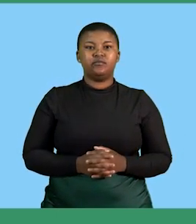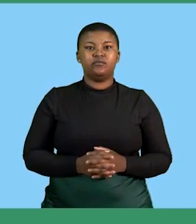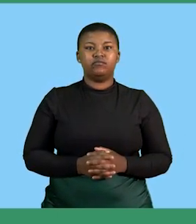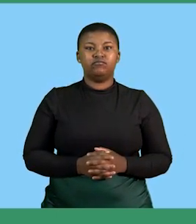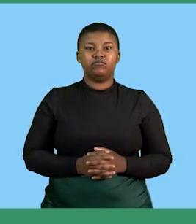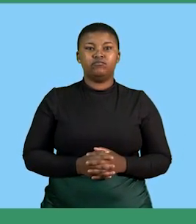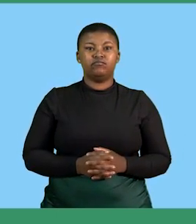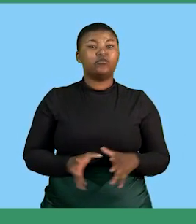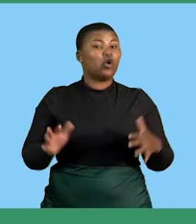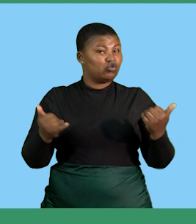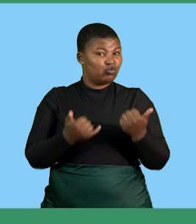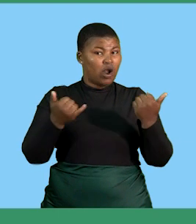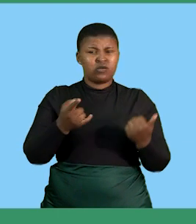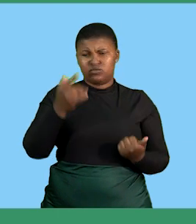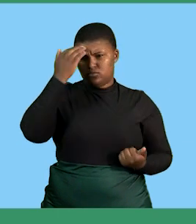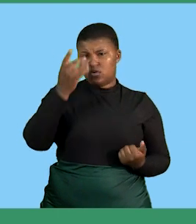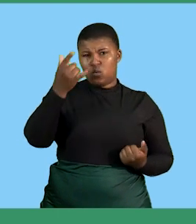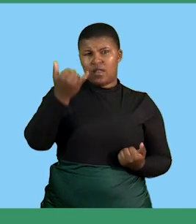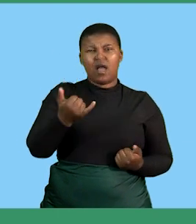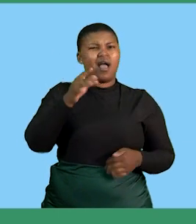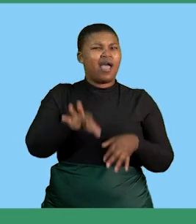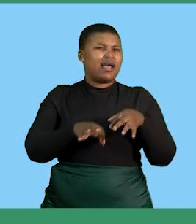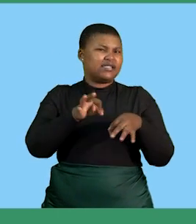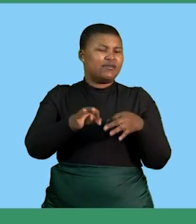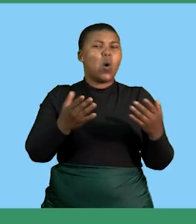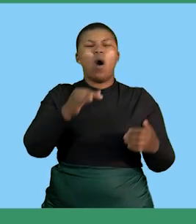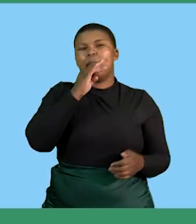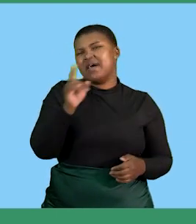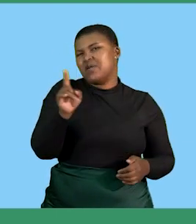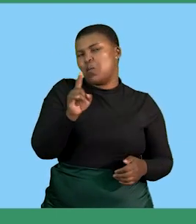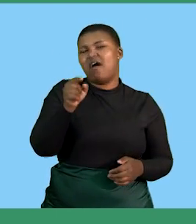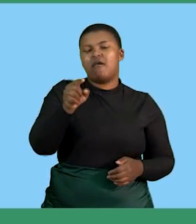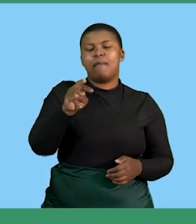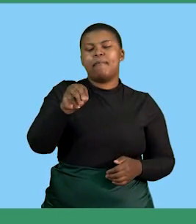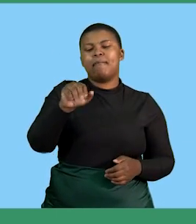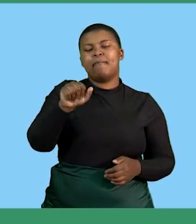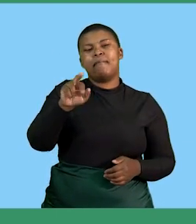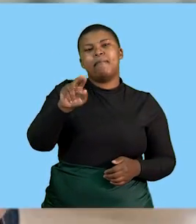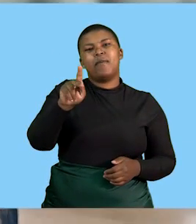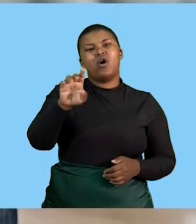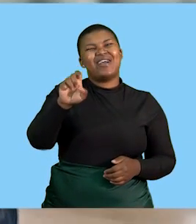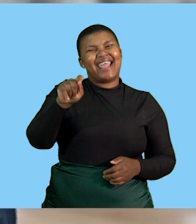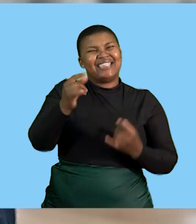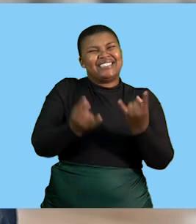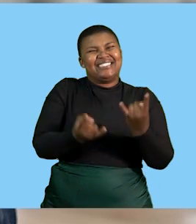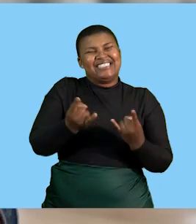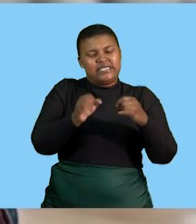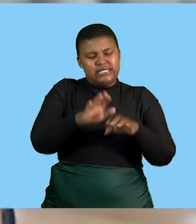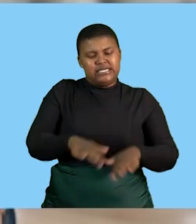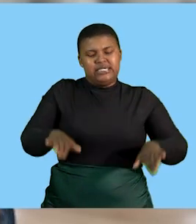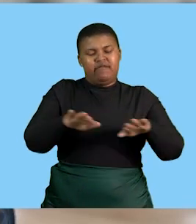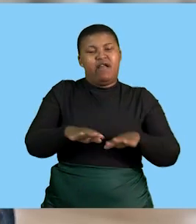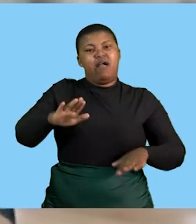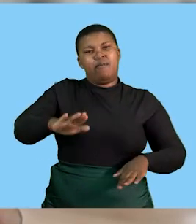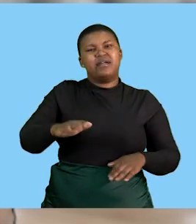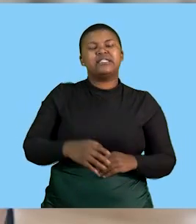Then you should also already be familiar with the definition or the meaning of the market environment. So when we refer